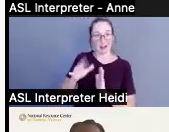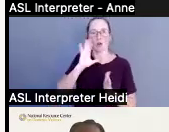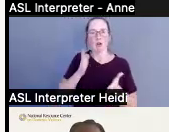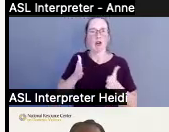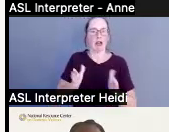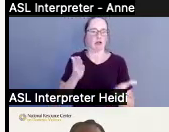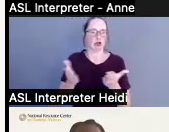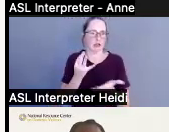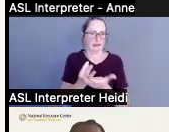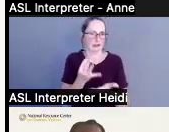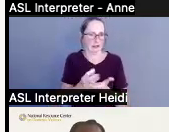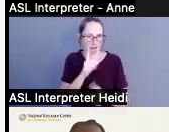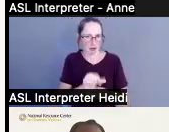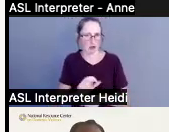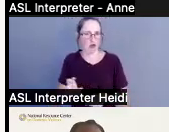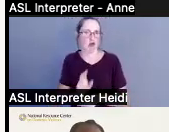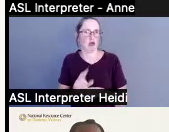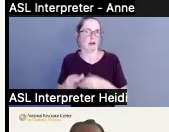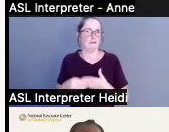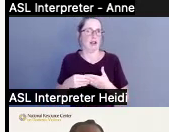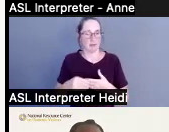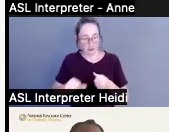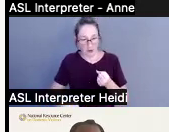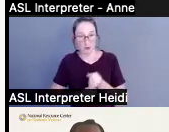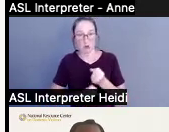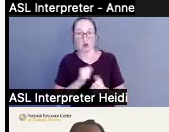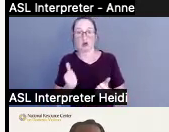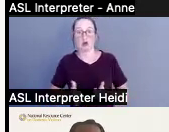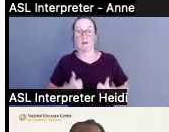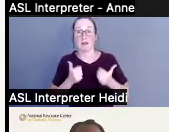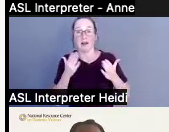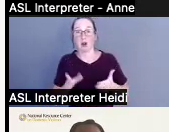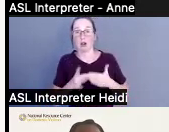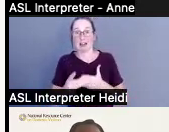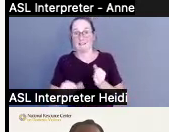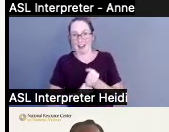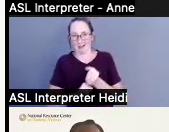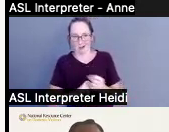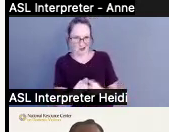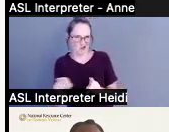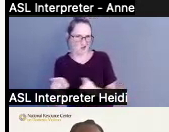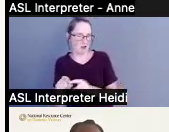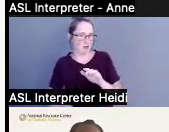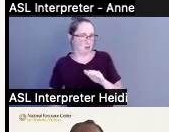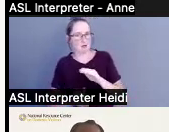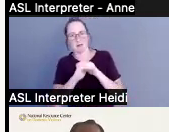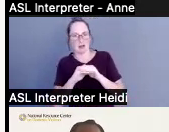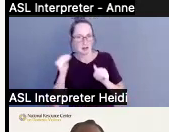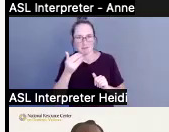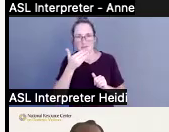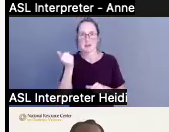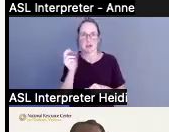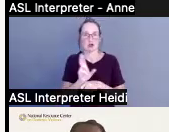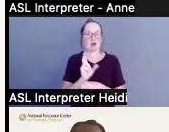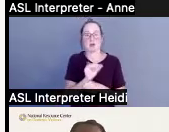service funding to be used flexibly supports survivor-led advocacy, as well as the maximum and best use